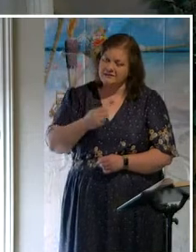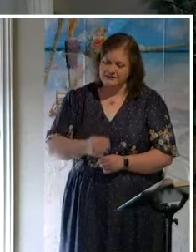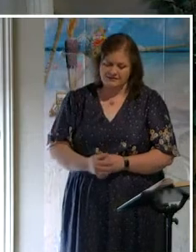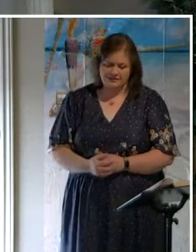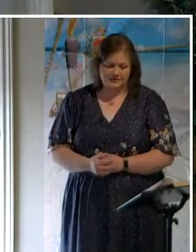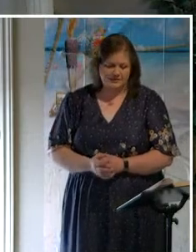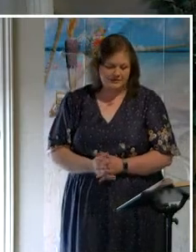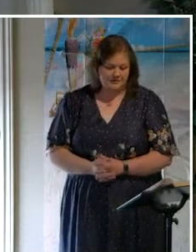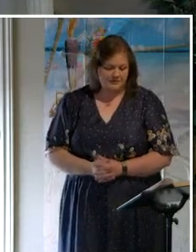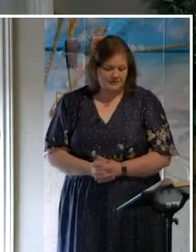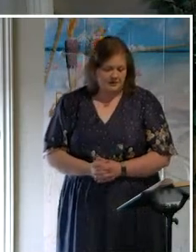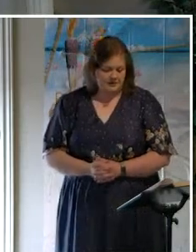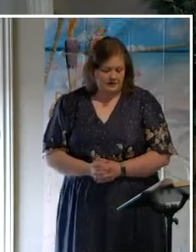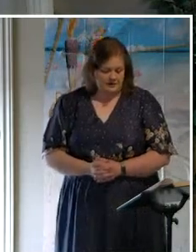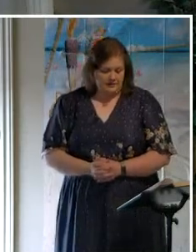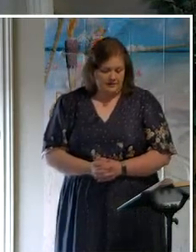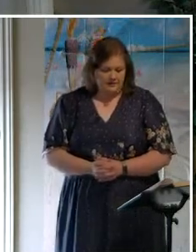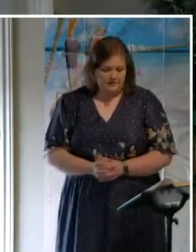amazed.